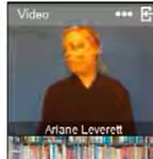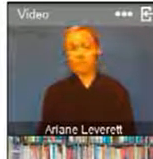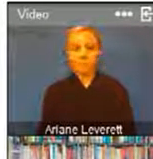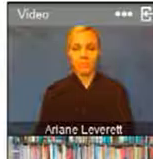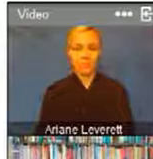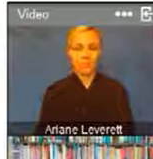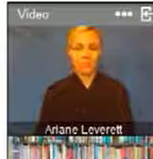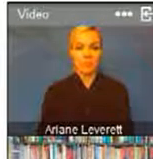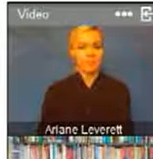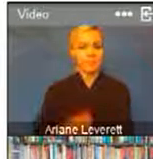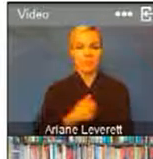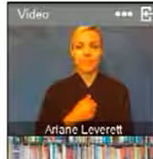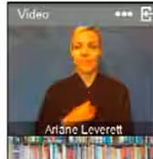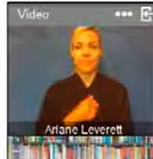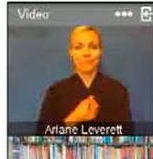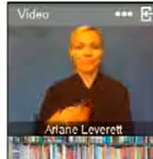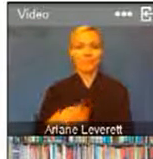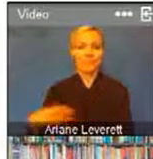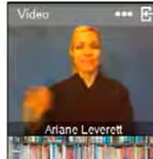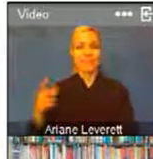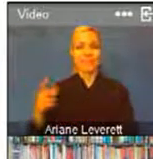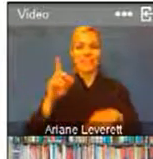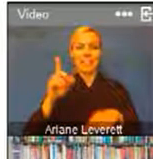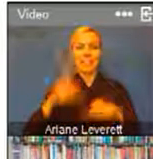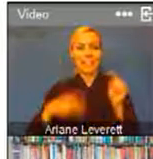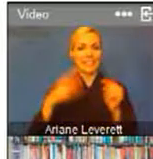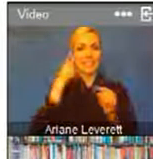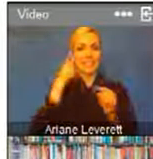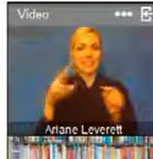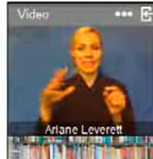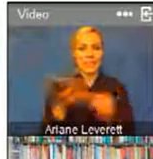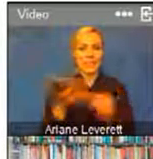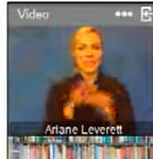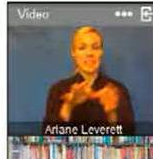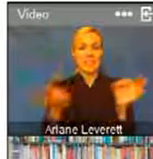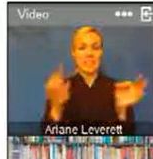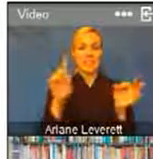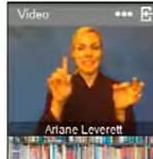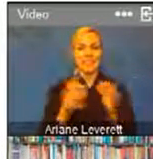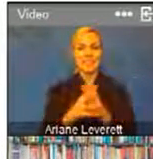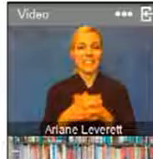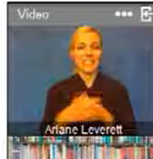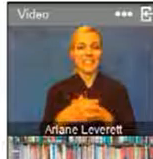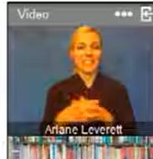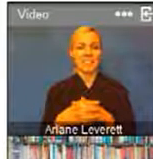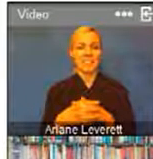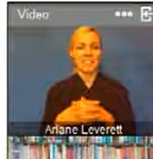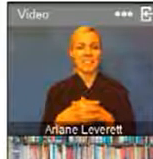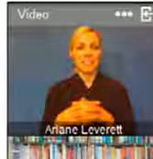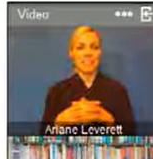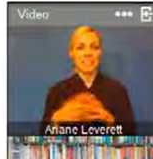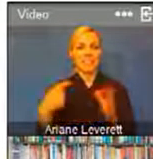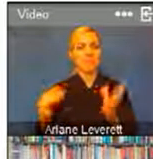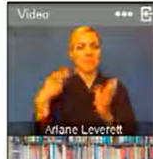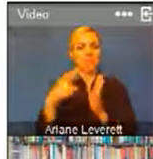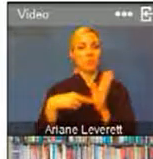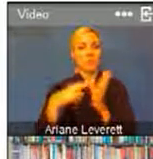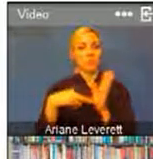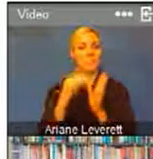and technical support. With the next two sub-goals, my colleague Reinhard will